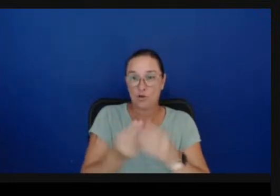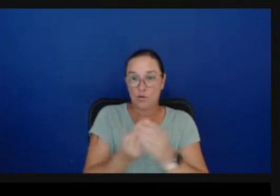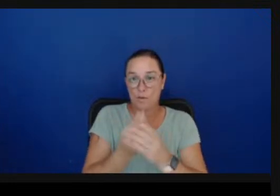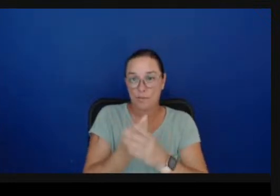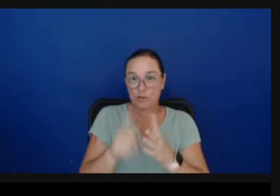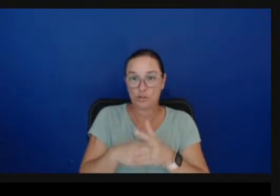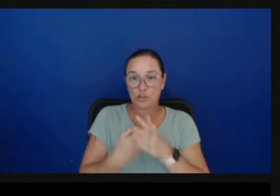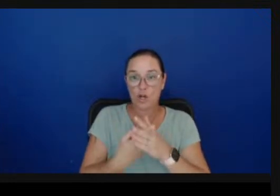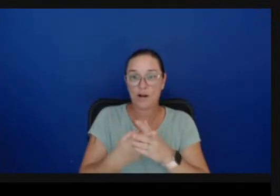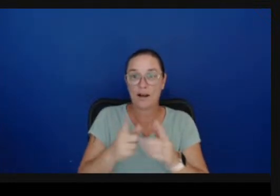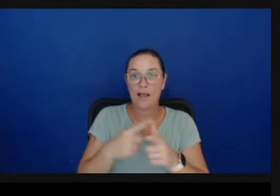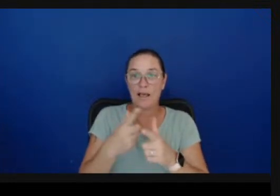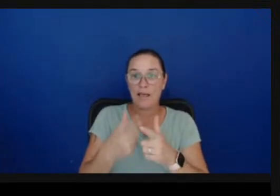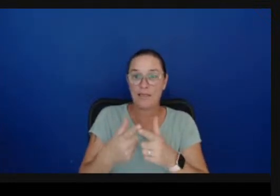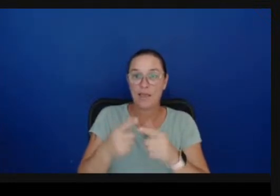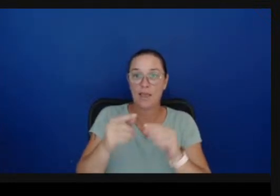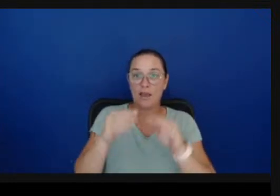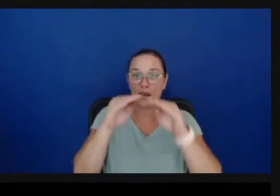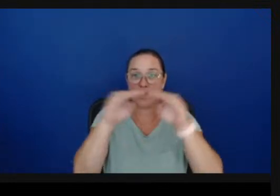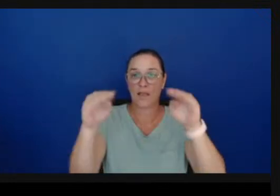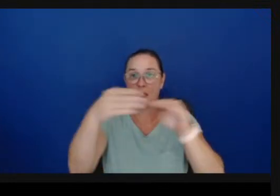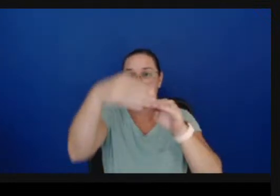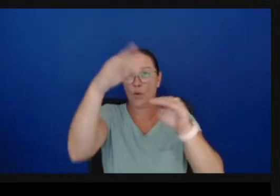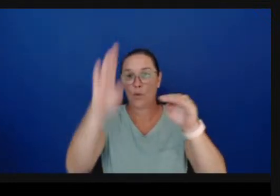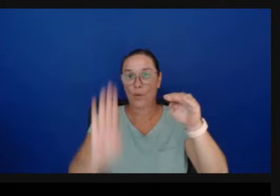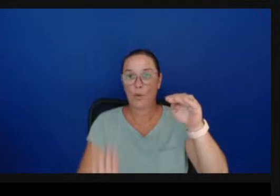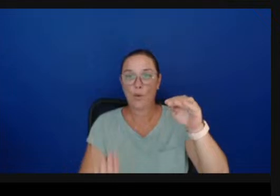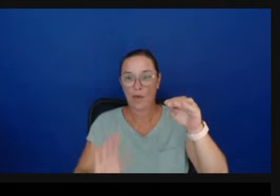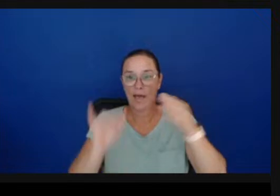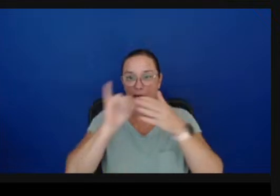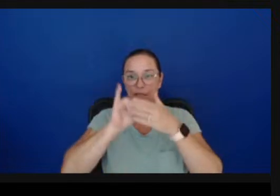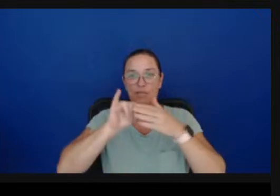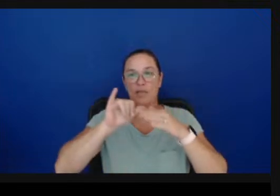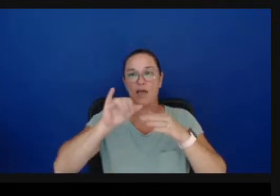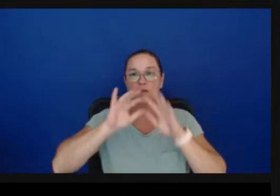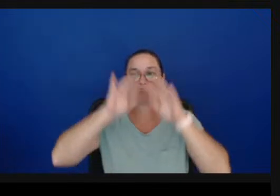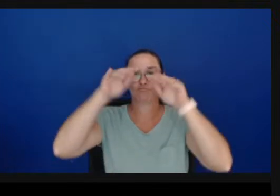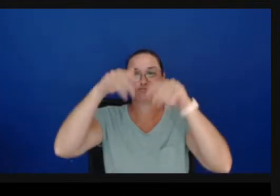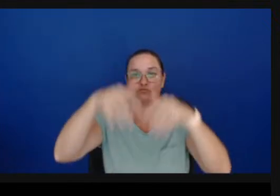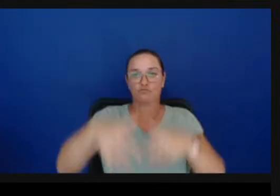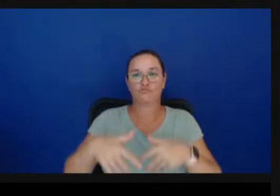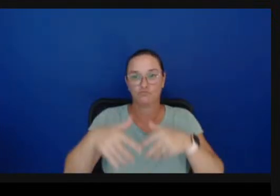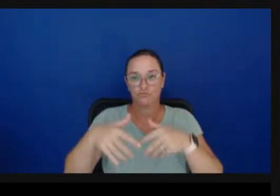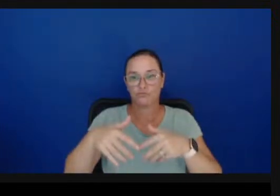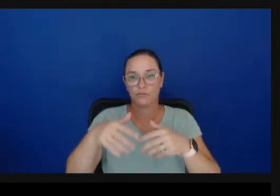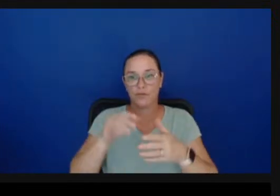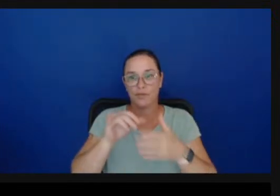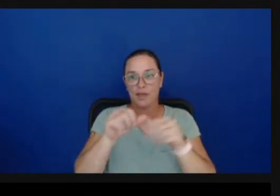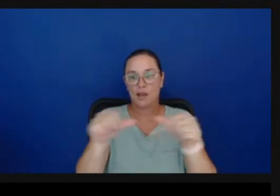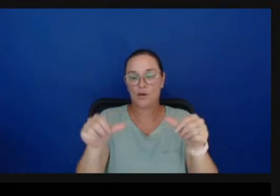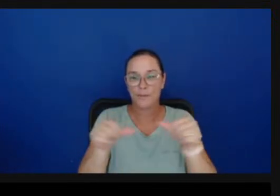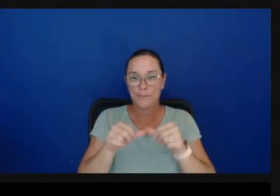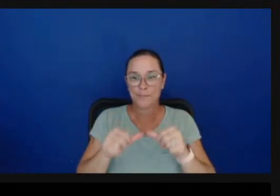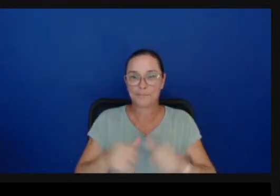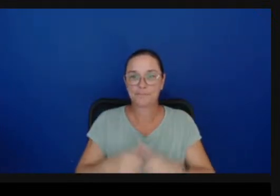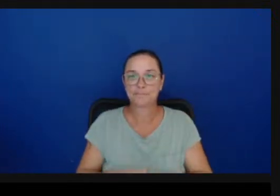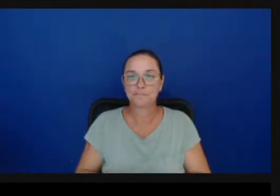over here, and this is the one we saw the lava coming over this cliff and this big lava fall in our close-ups last